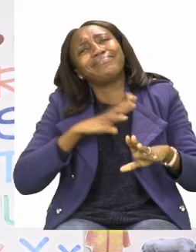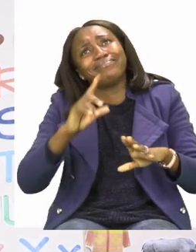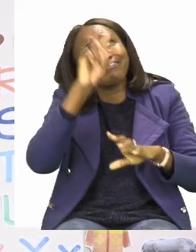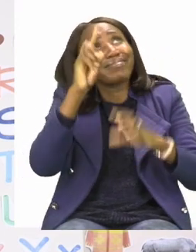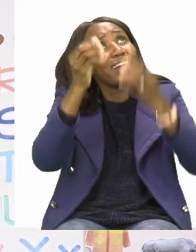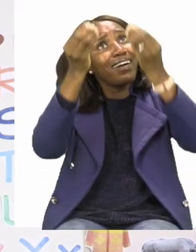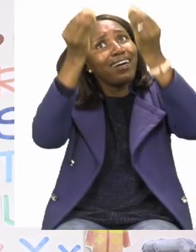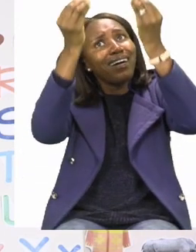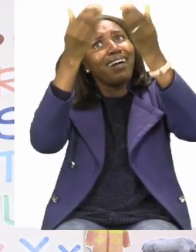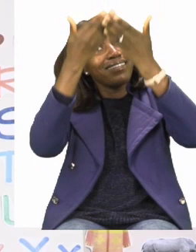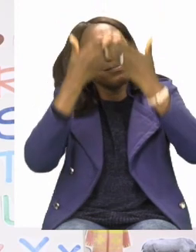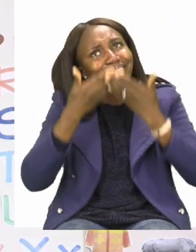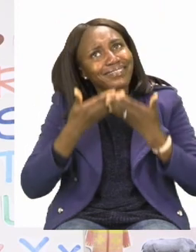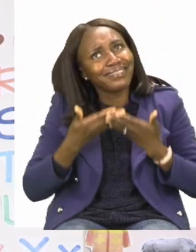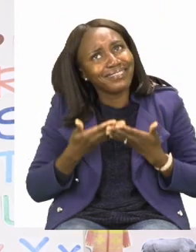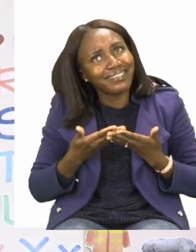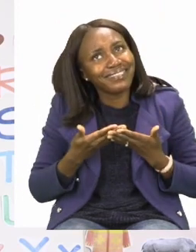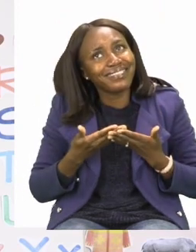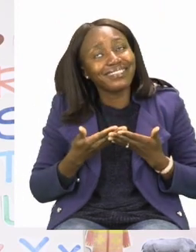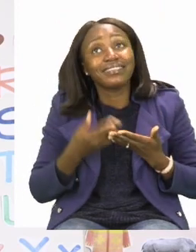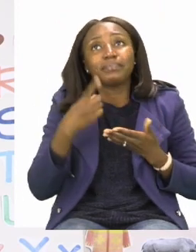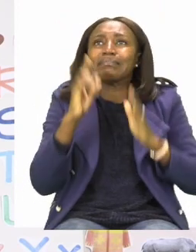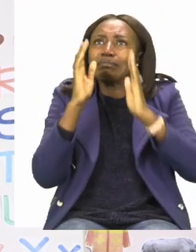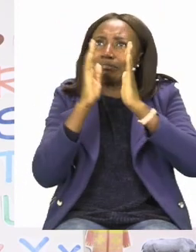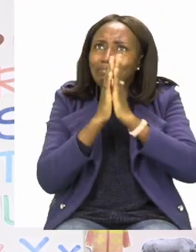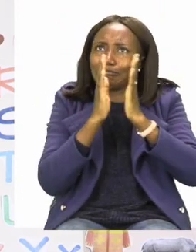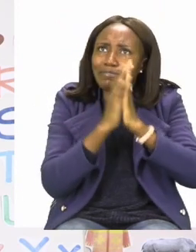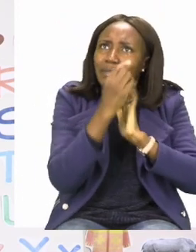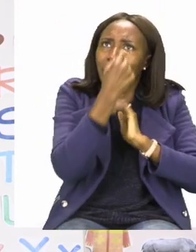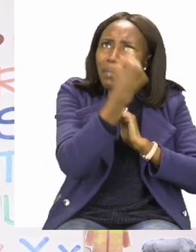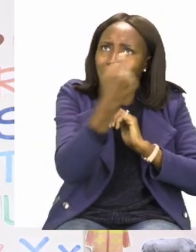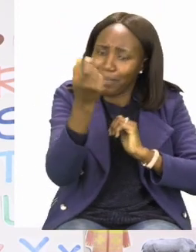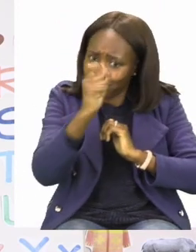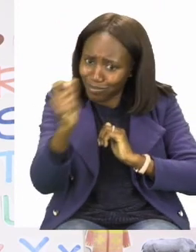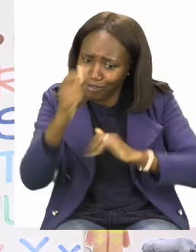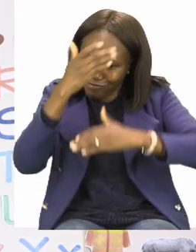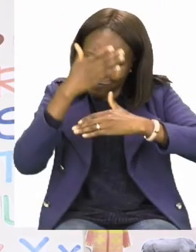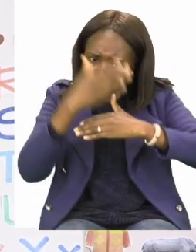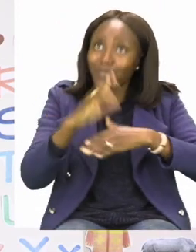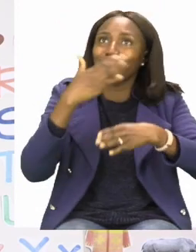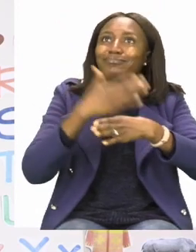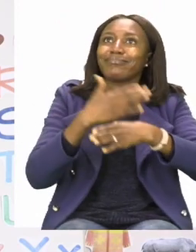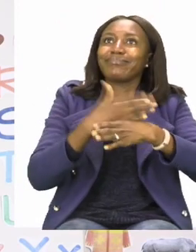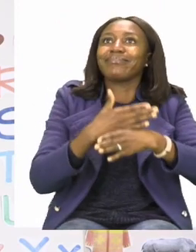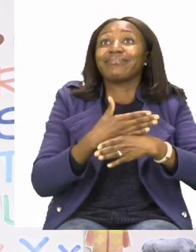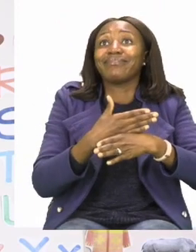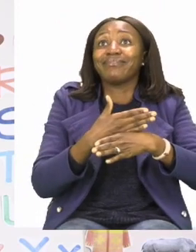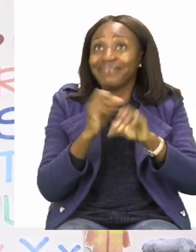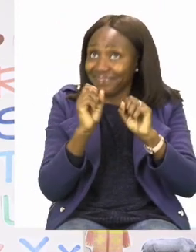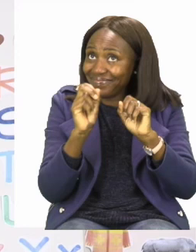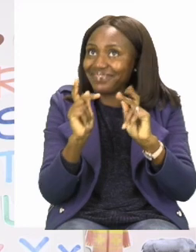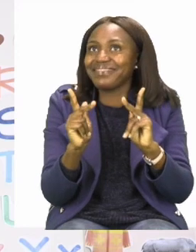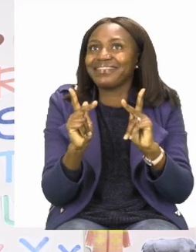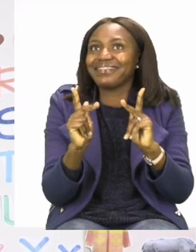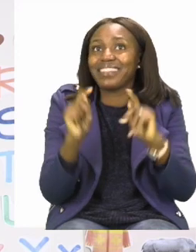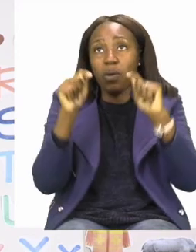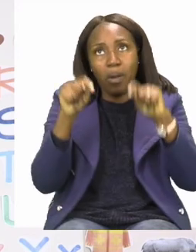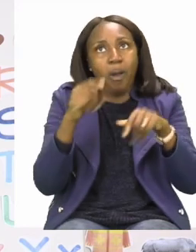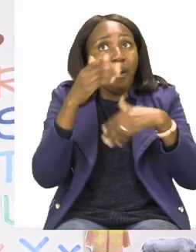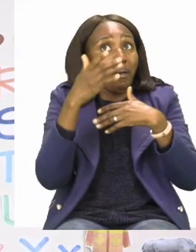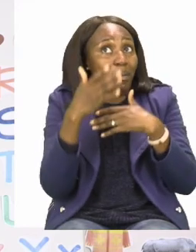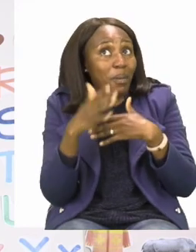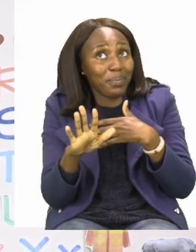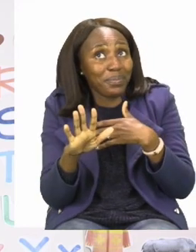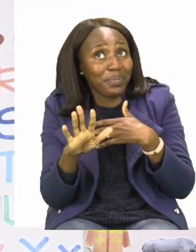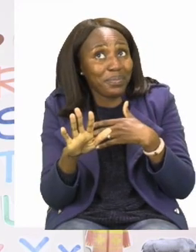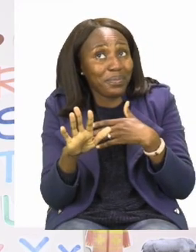adult for help. But make sure that you finish your work by yourself. So now that we are done with